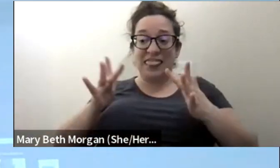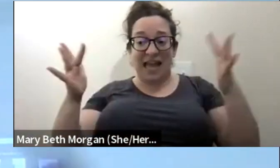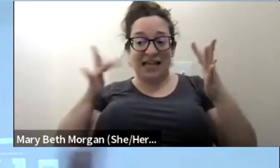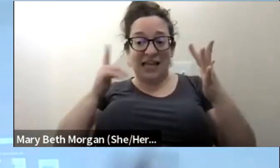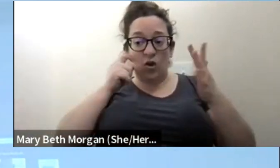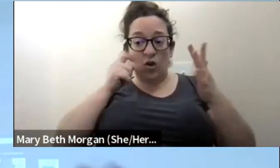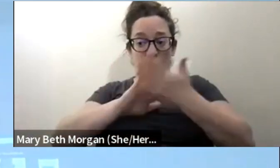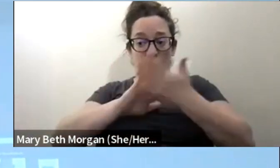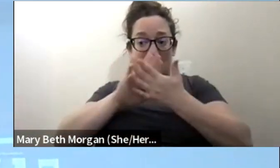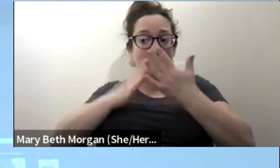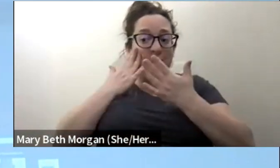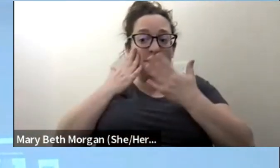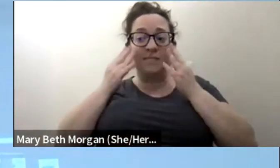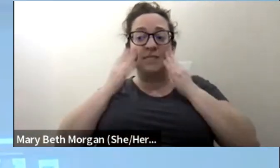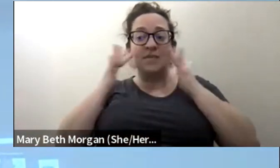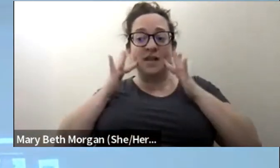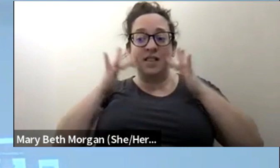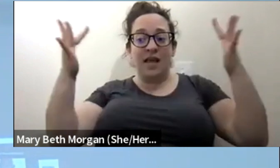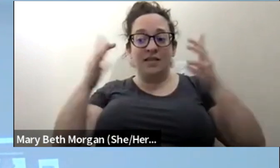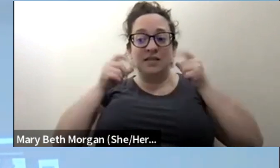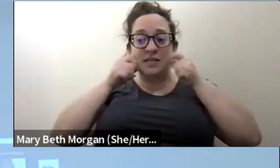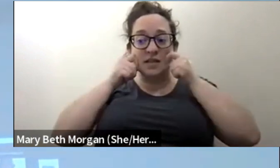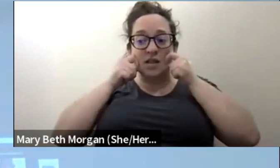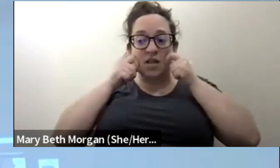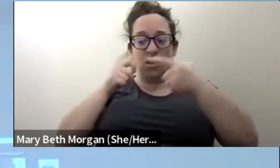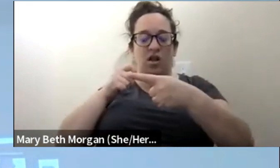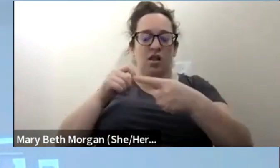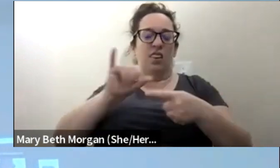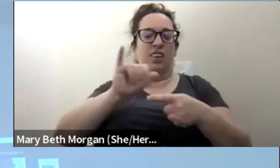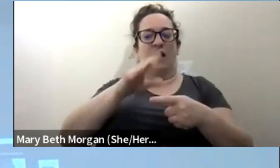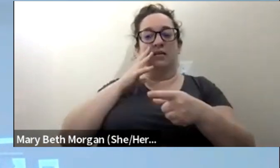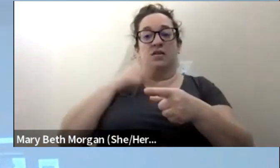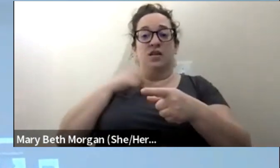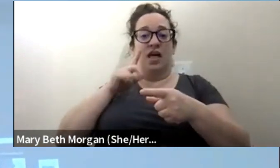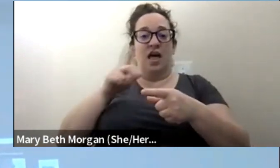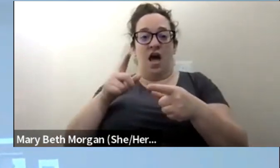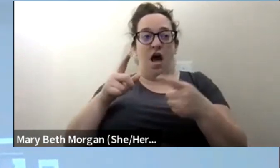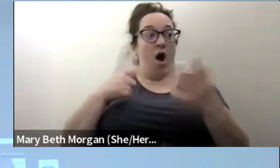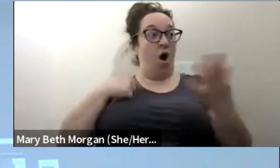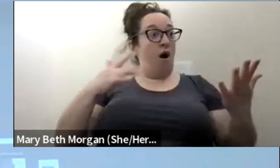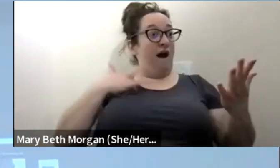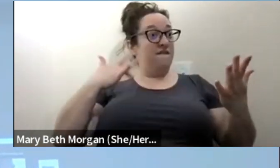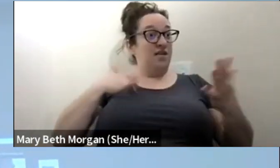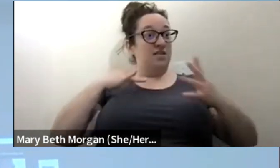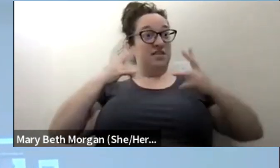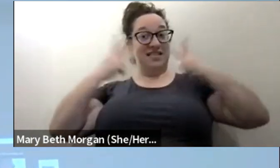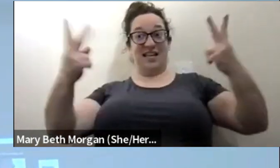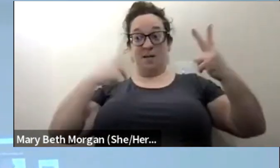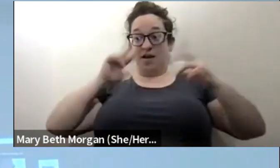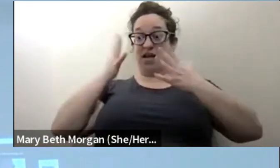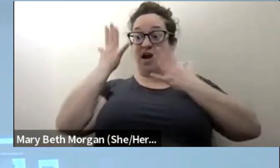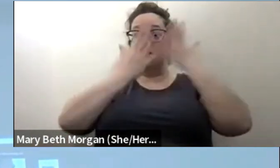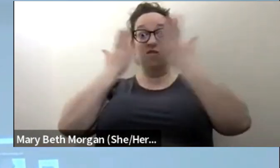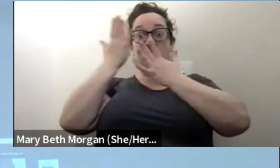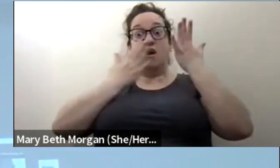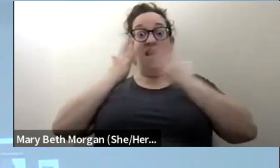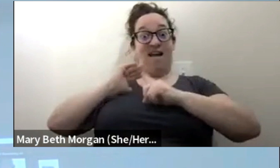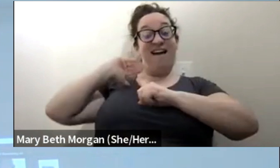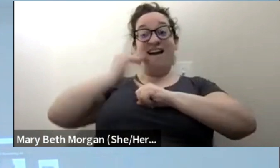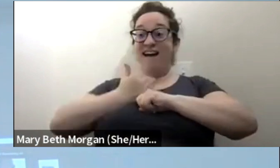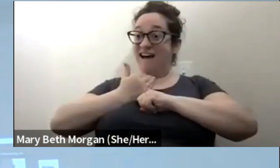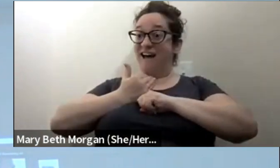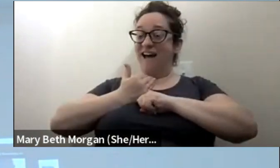right? So, boom, I think of a Black audience sits there and goes, whoa, I feel